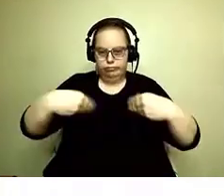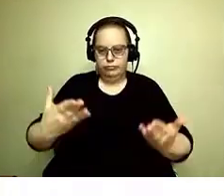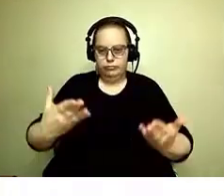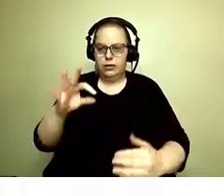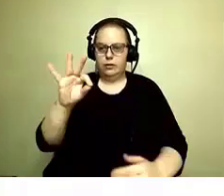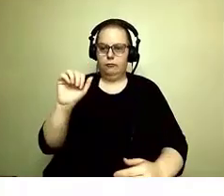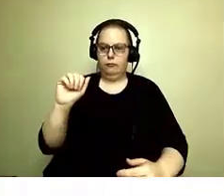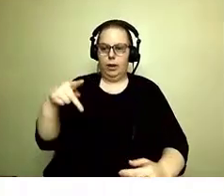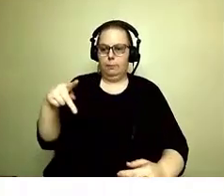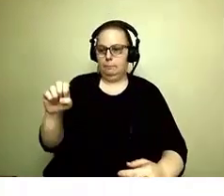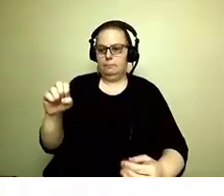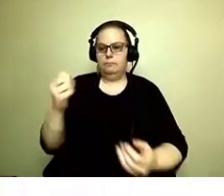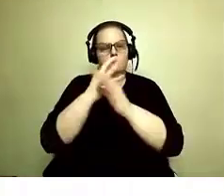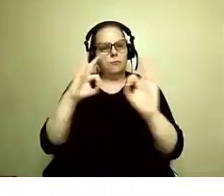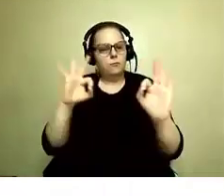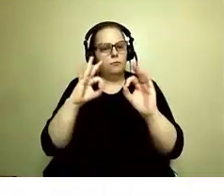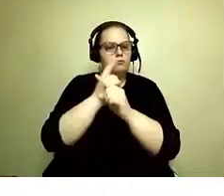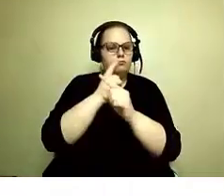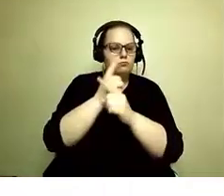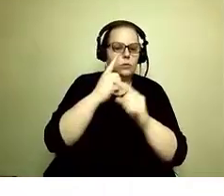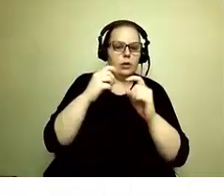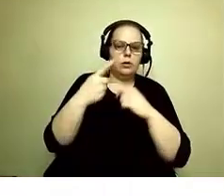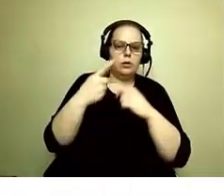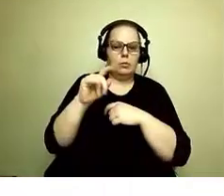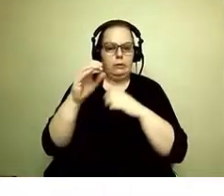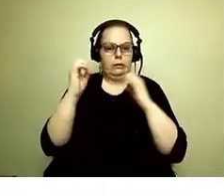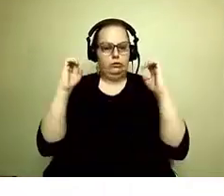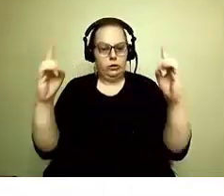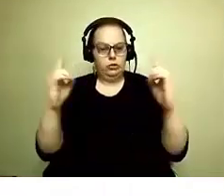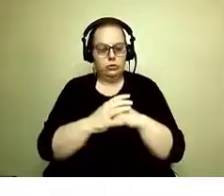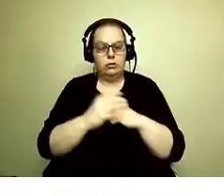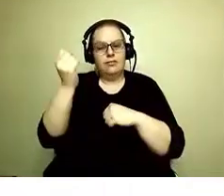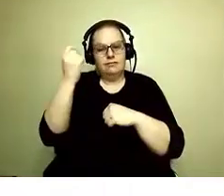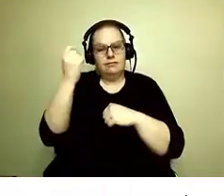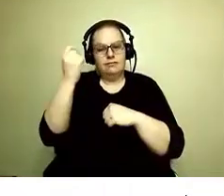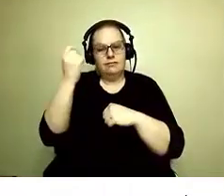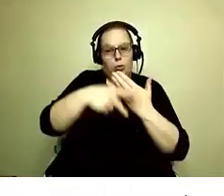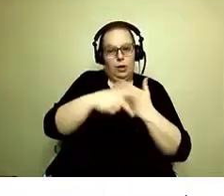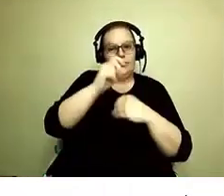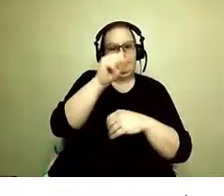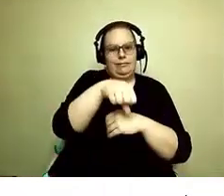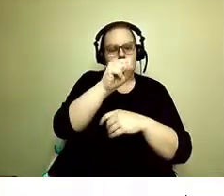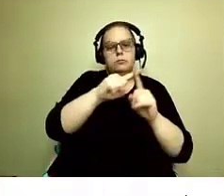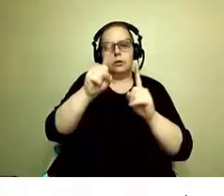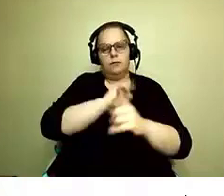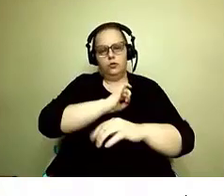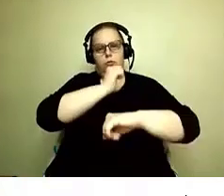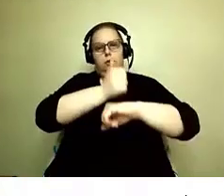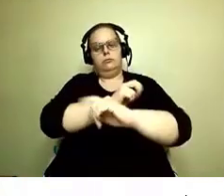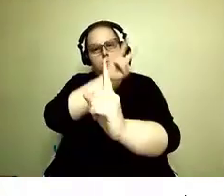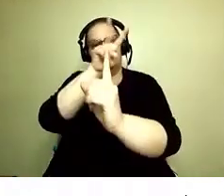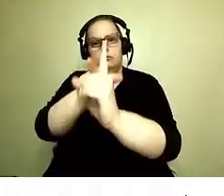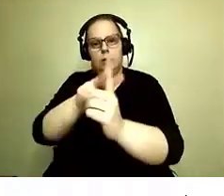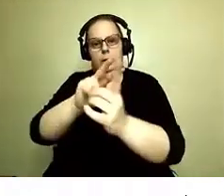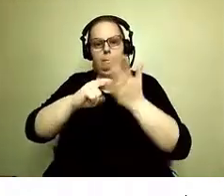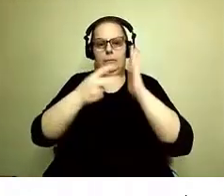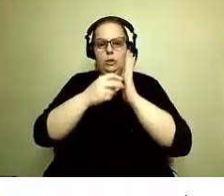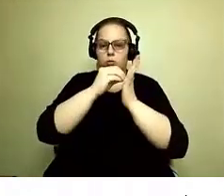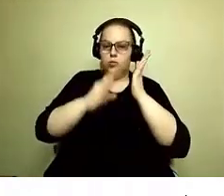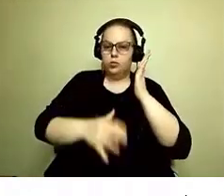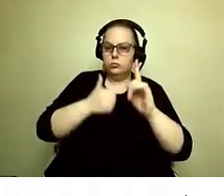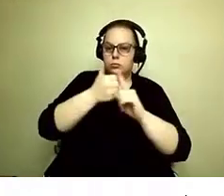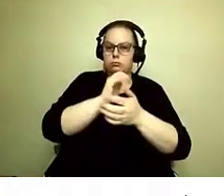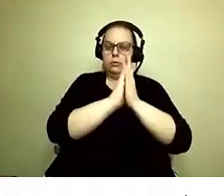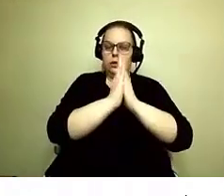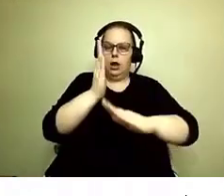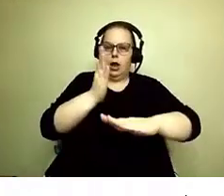public education. It is the program, of course, it has to be implemented, that is designed to allow the student to make progress both towards